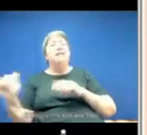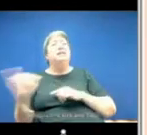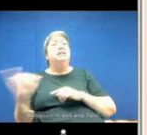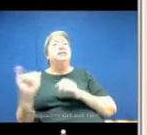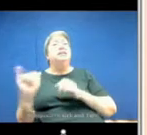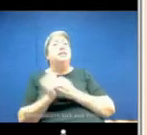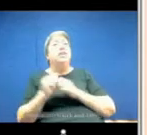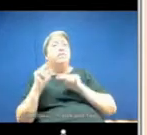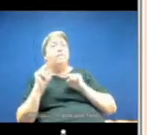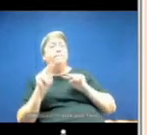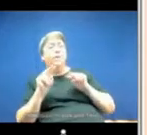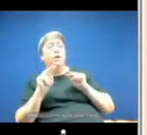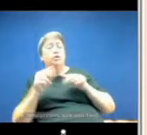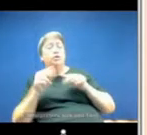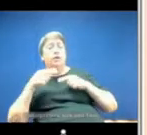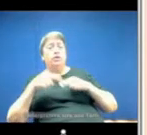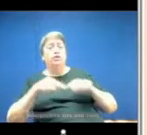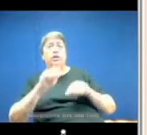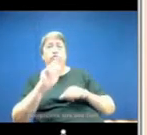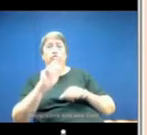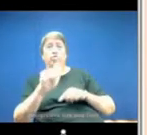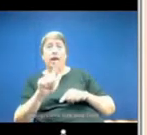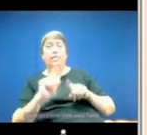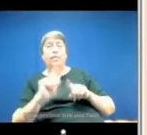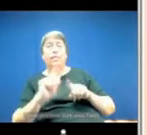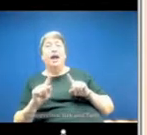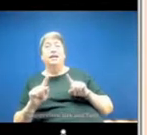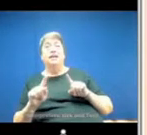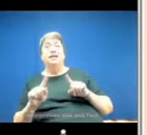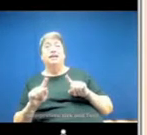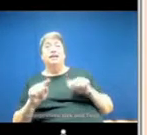trial. You just have to talk to the attorney about them.